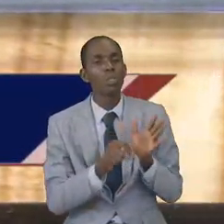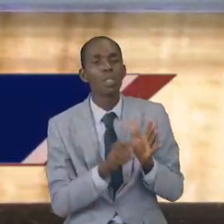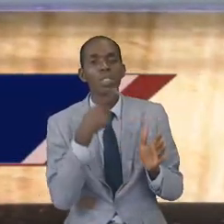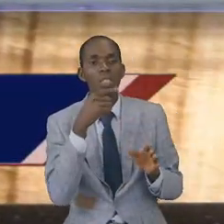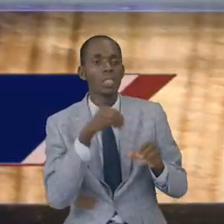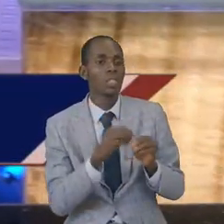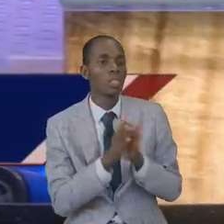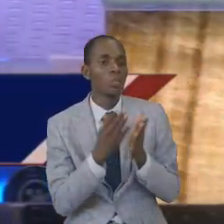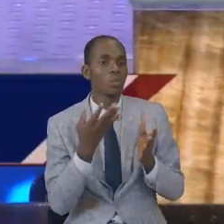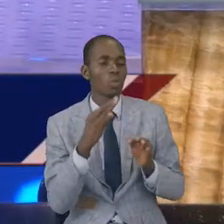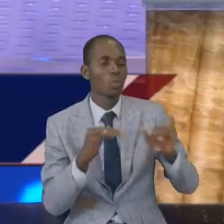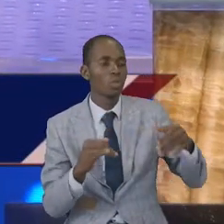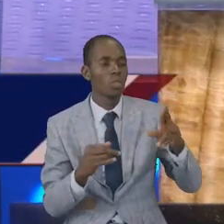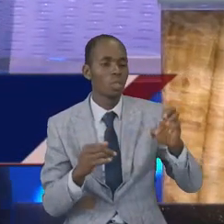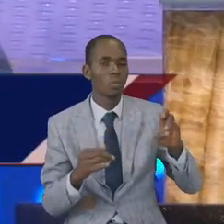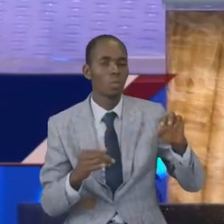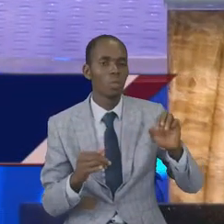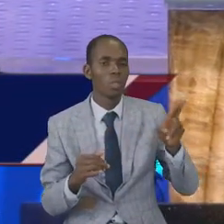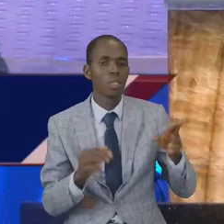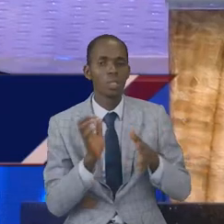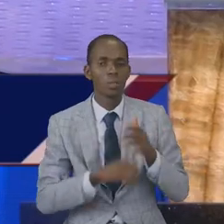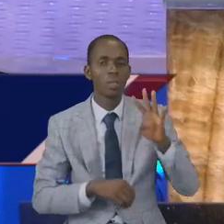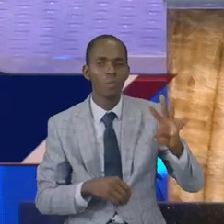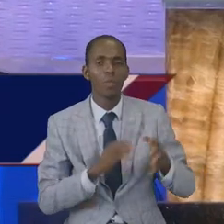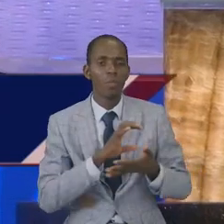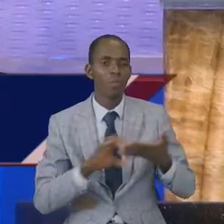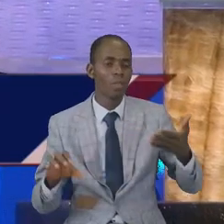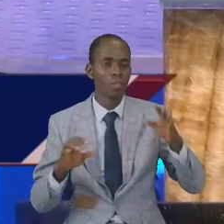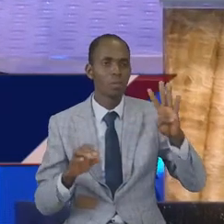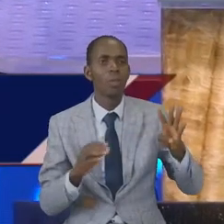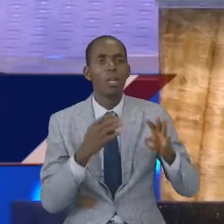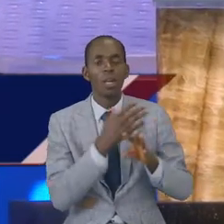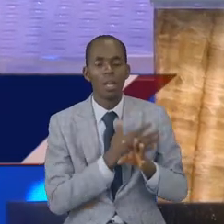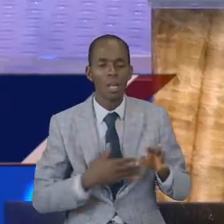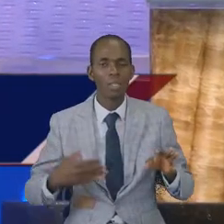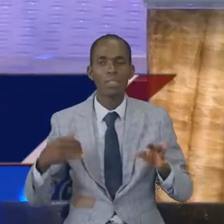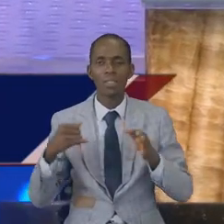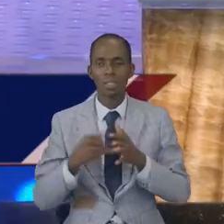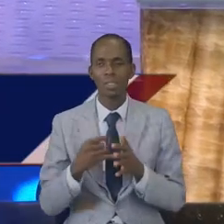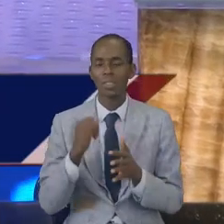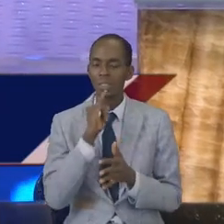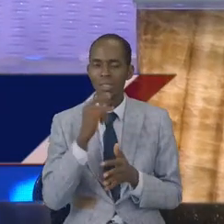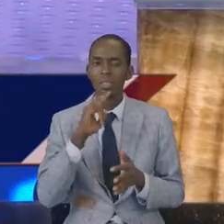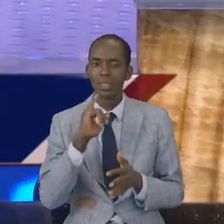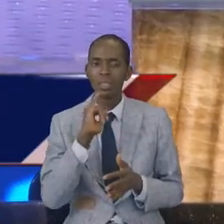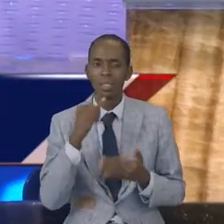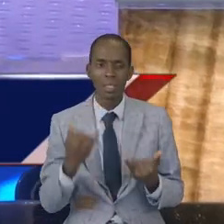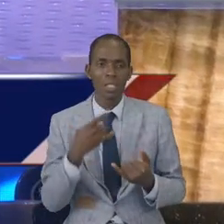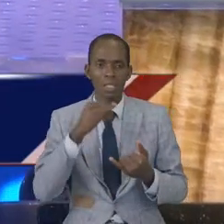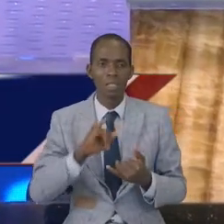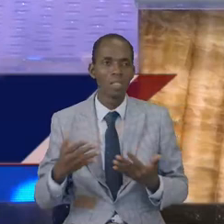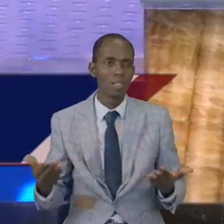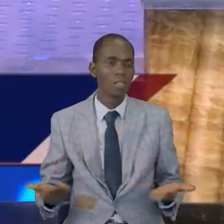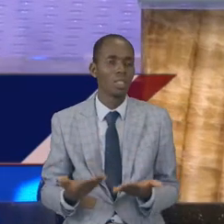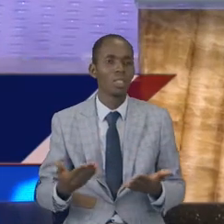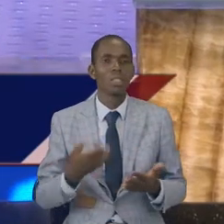says, break up your fallow ground and then do not sow among thorns, and circumcise yourself unto the Lord